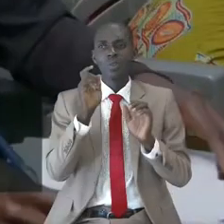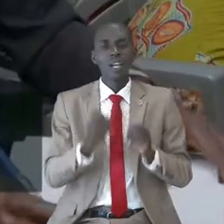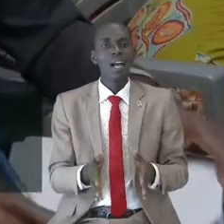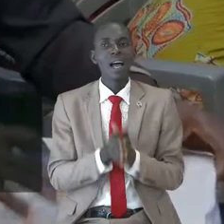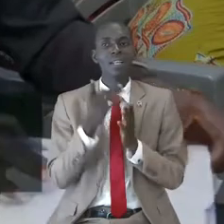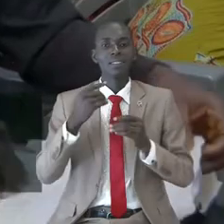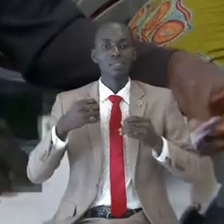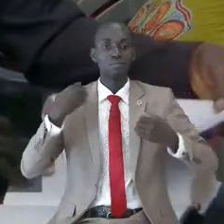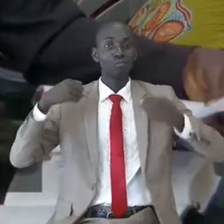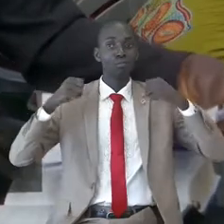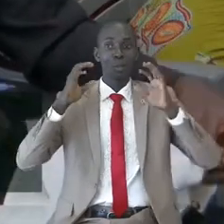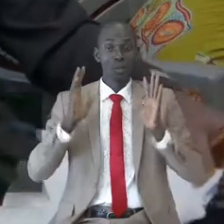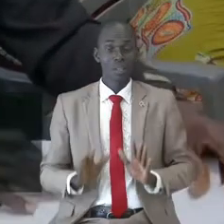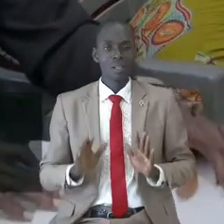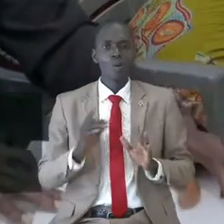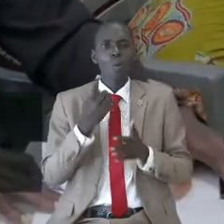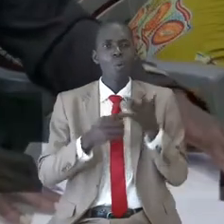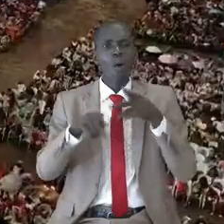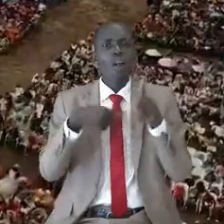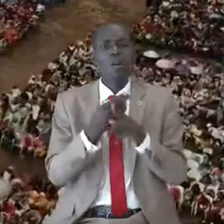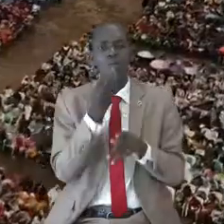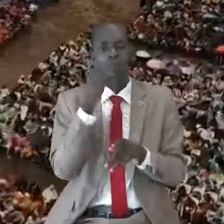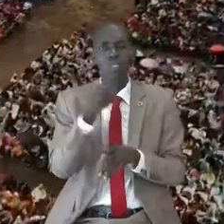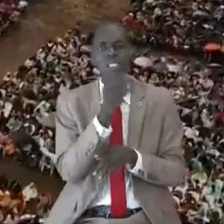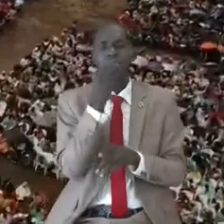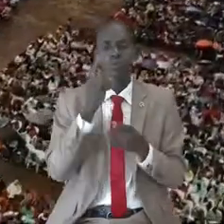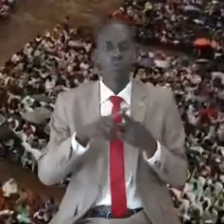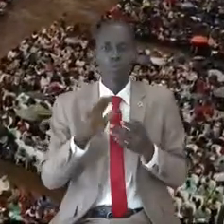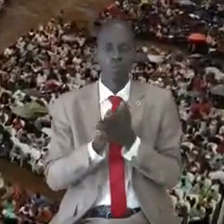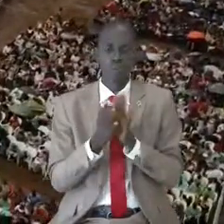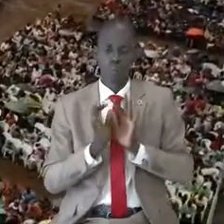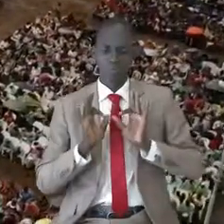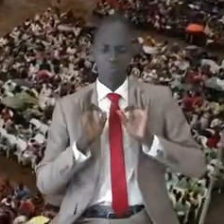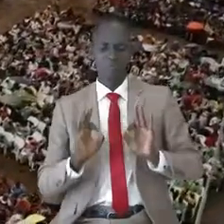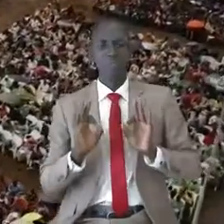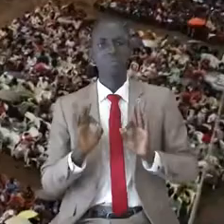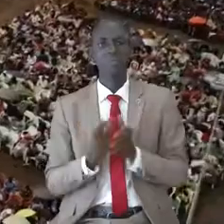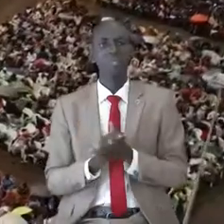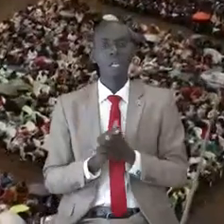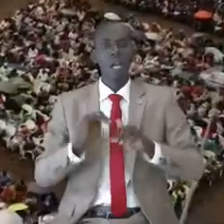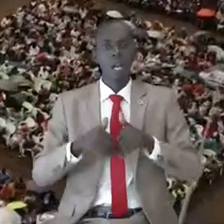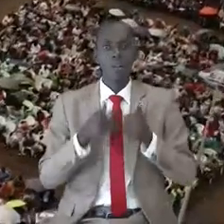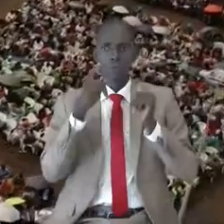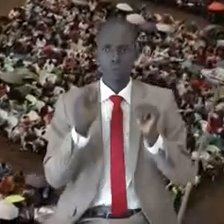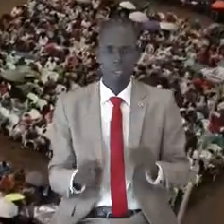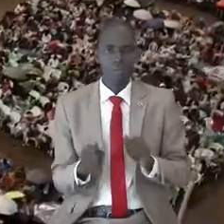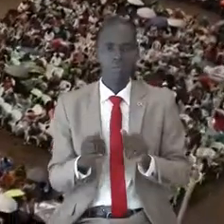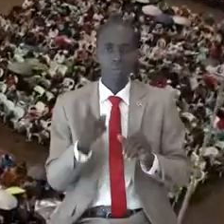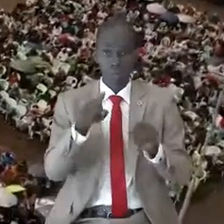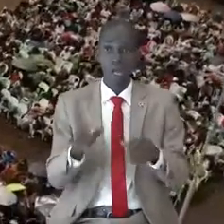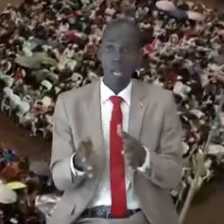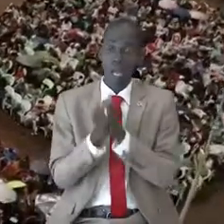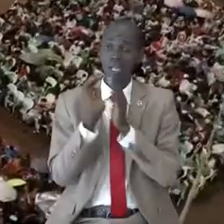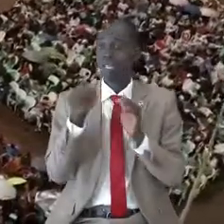eat, because they have to keep fit for the race. And you can ask any achiever how